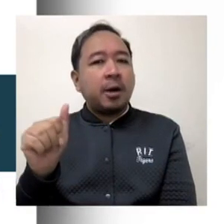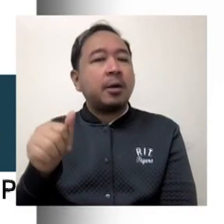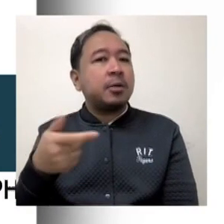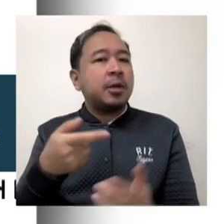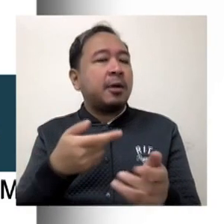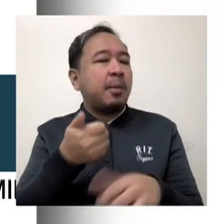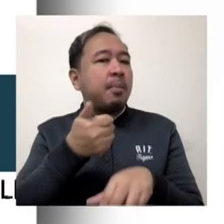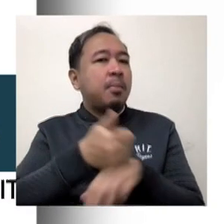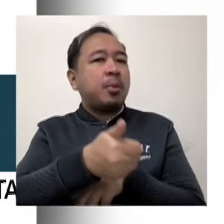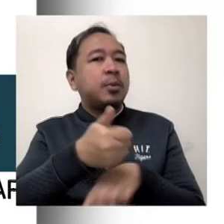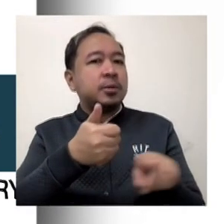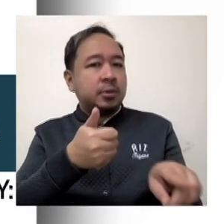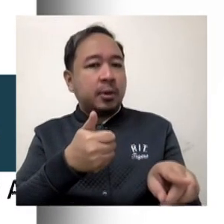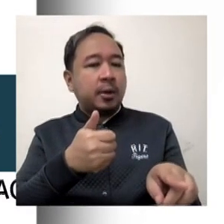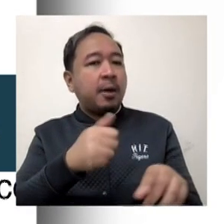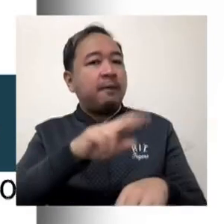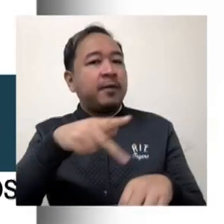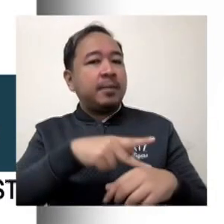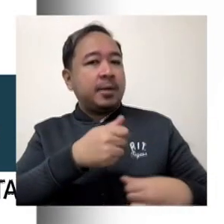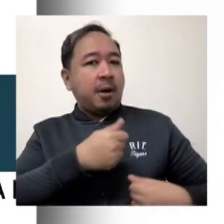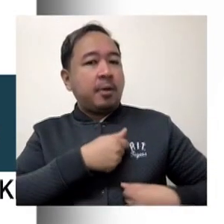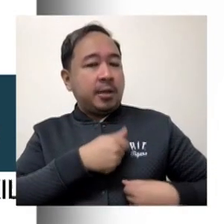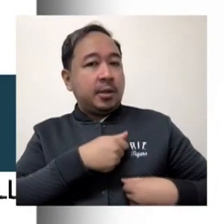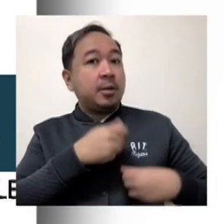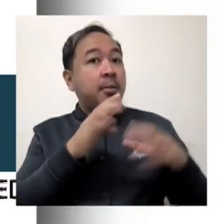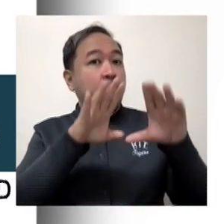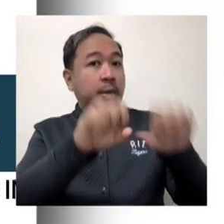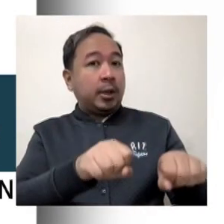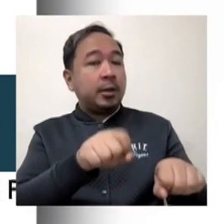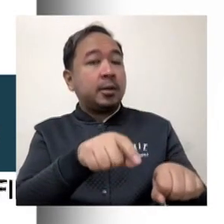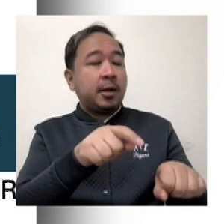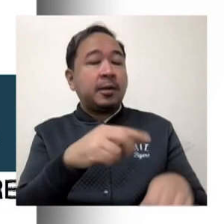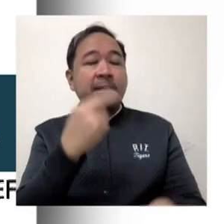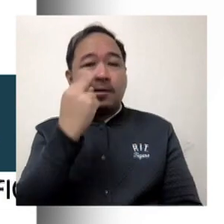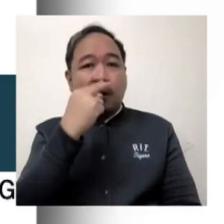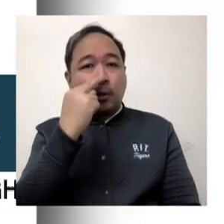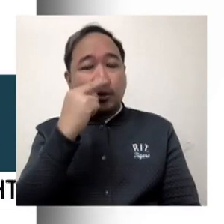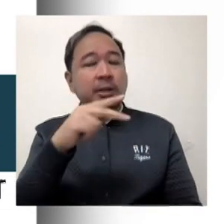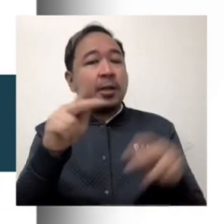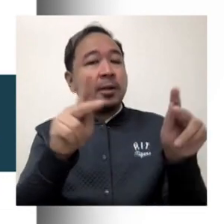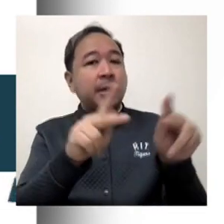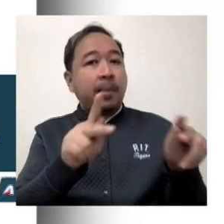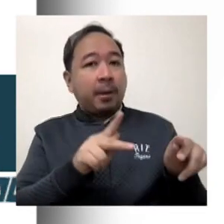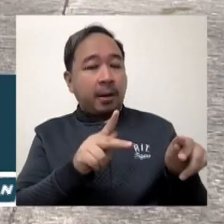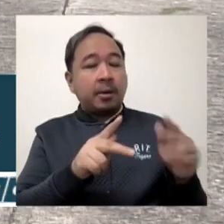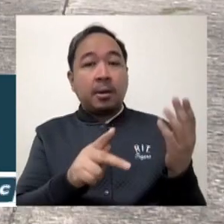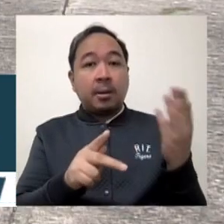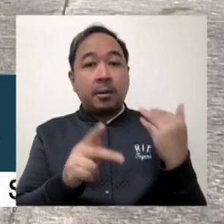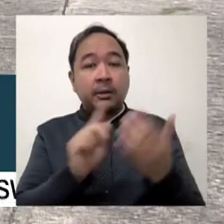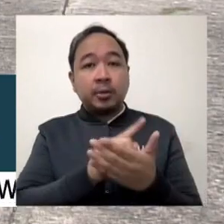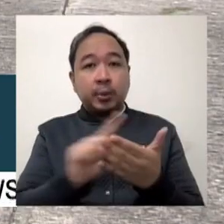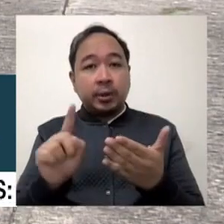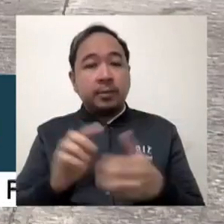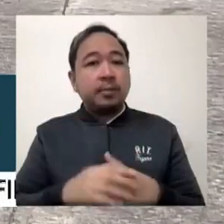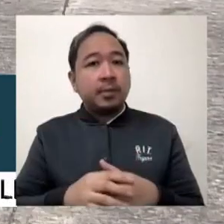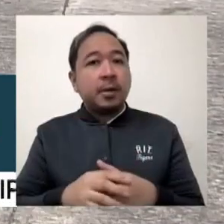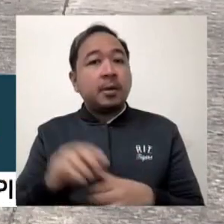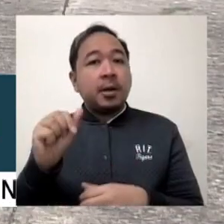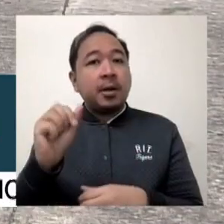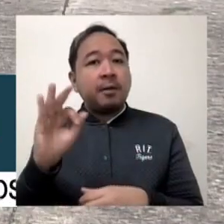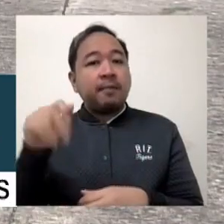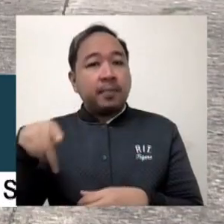poet and activist after his capture in Kabankalan City in Negros Occidental last week. But the armed forces of the Philippines